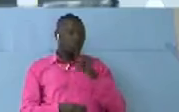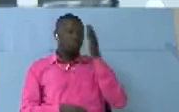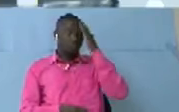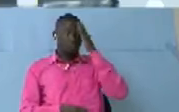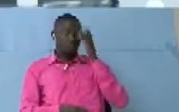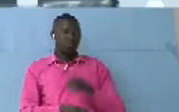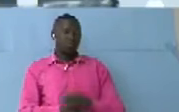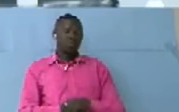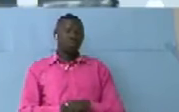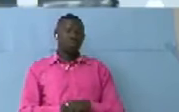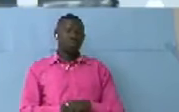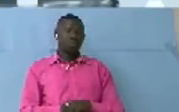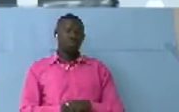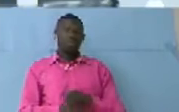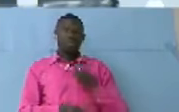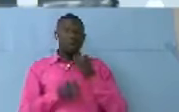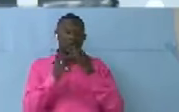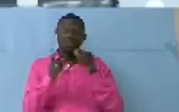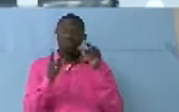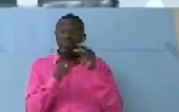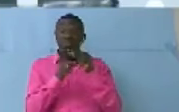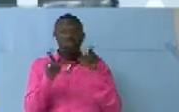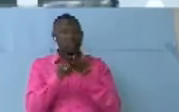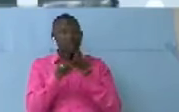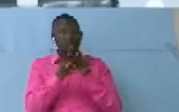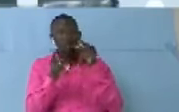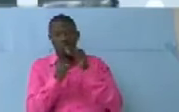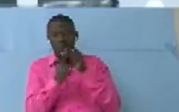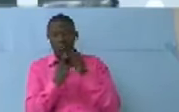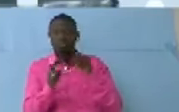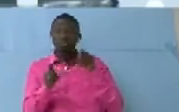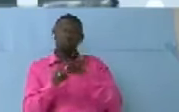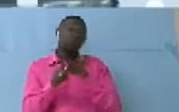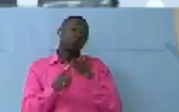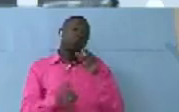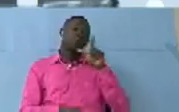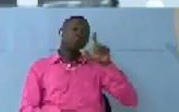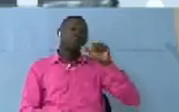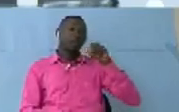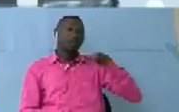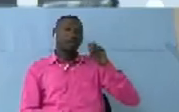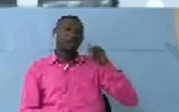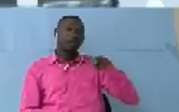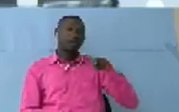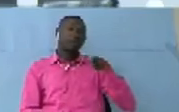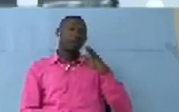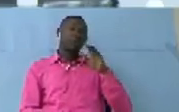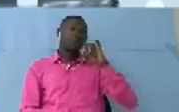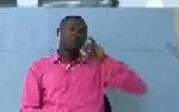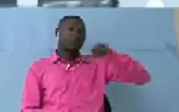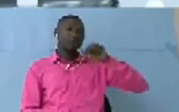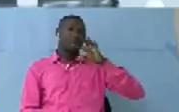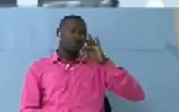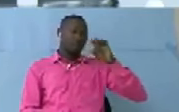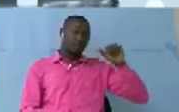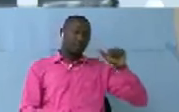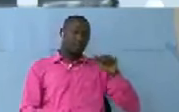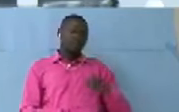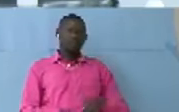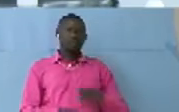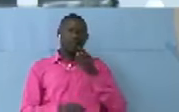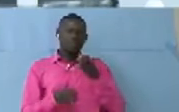know. I the same level for now for Lamin Jara. You said the same thing to Lamin Jara? I came for Lamin Jara. And he said to you, my father, Lamin